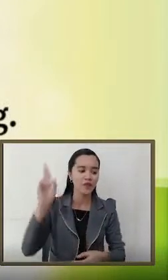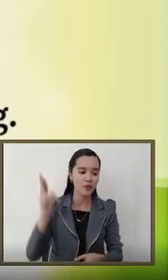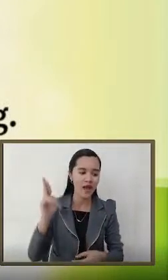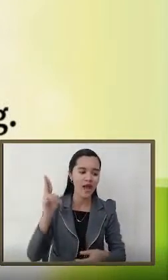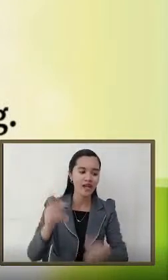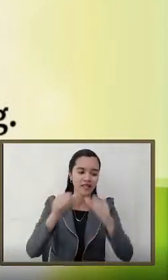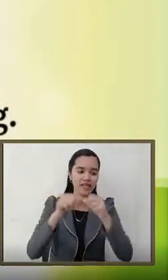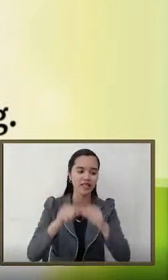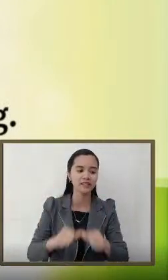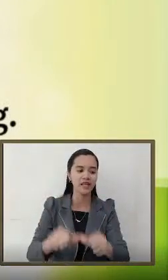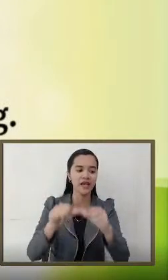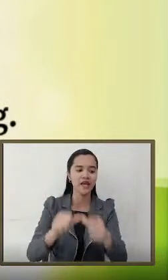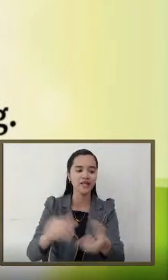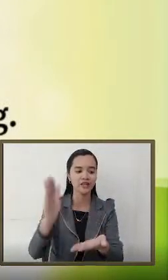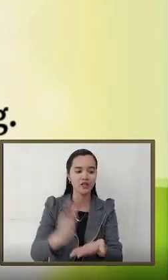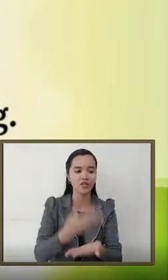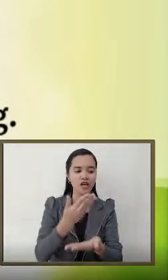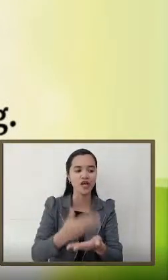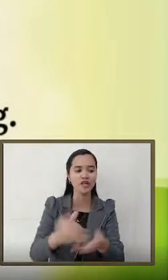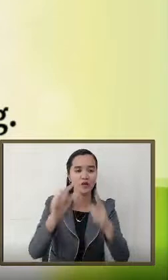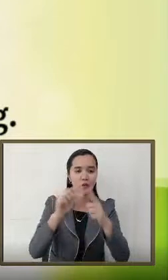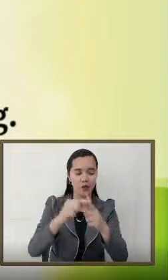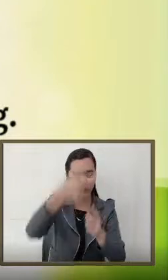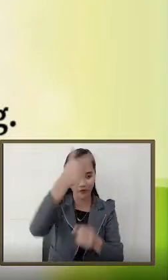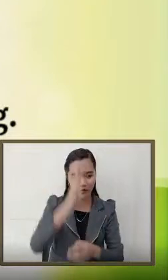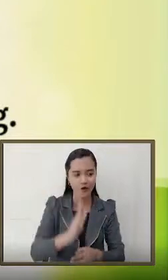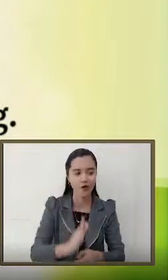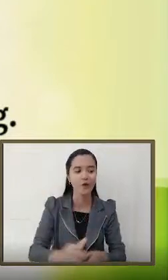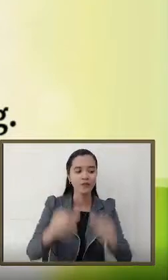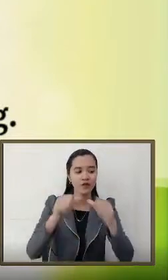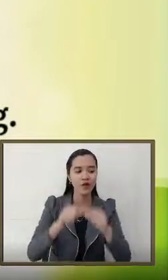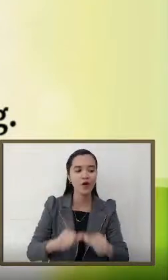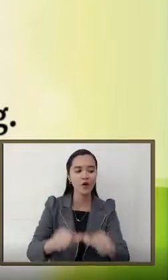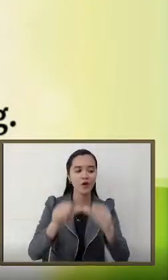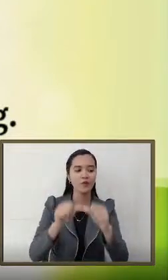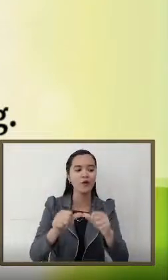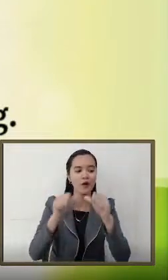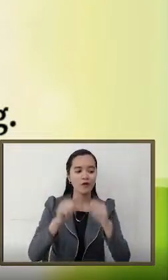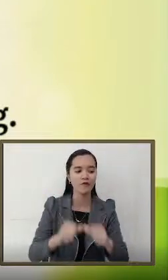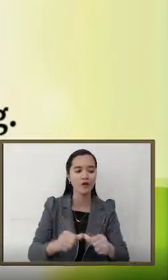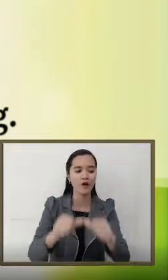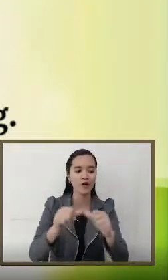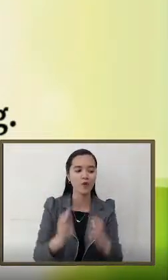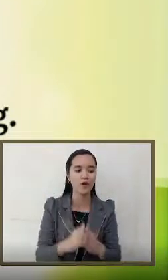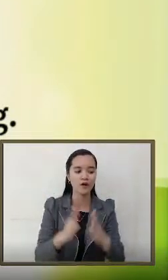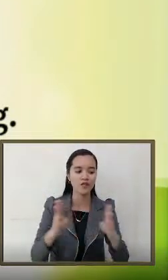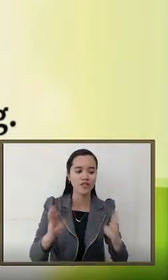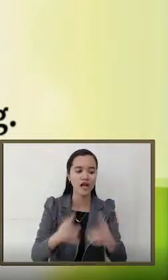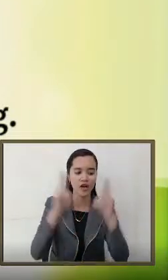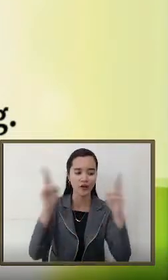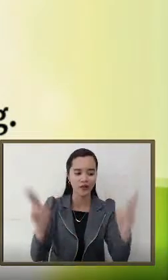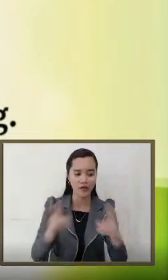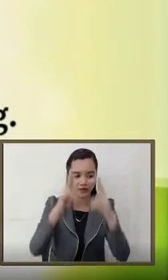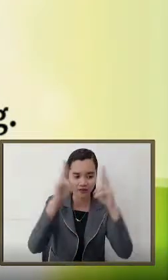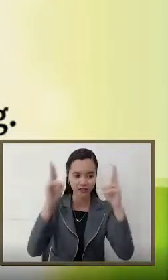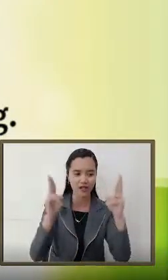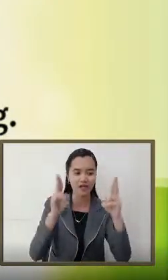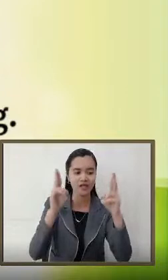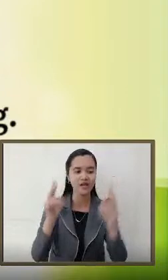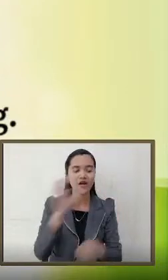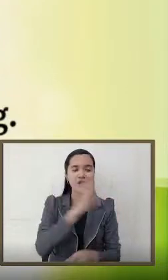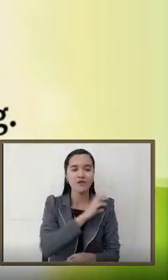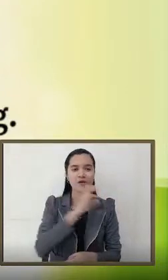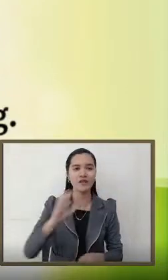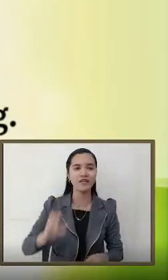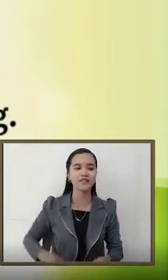say it, say it. Pass the word along. Onward, forward, shout aloud,